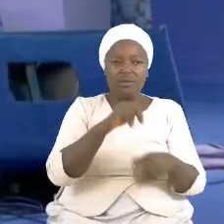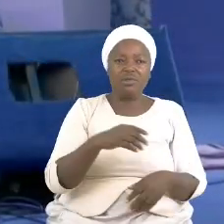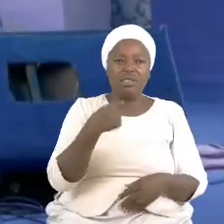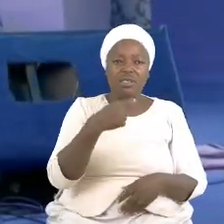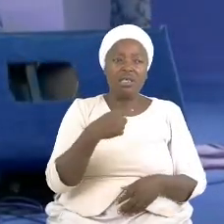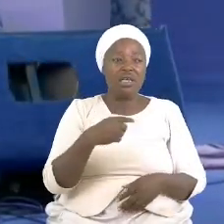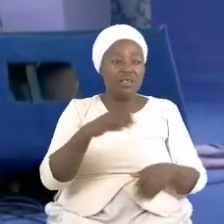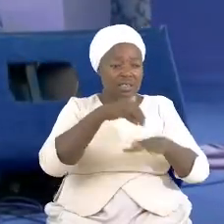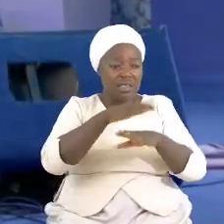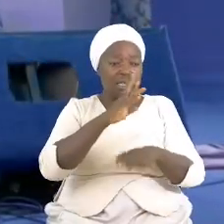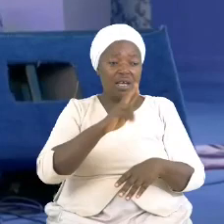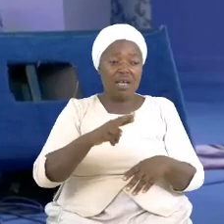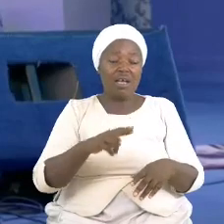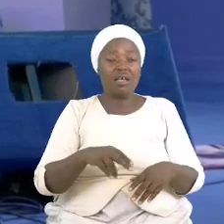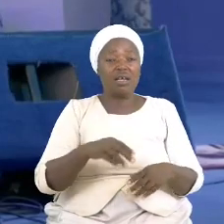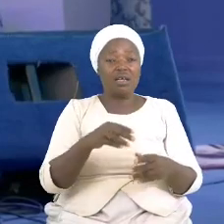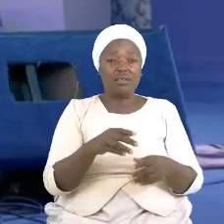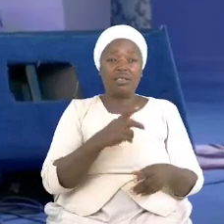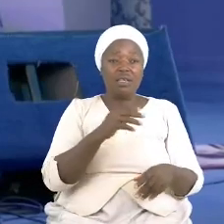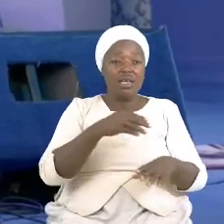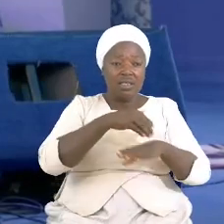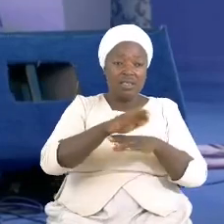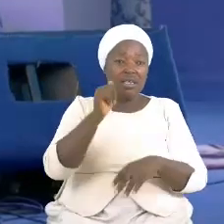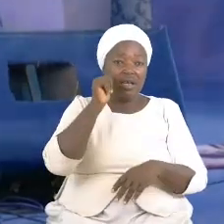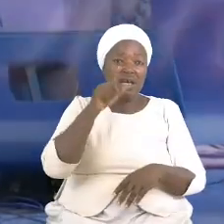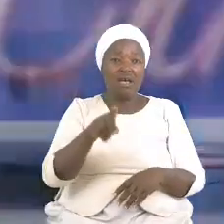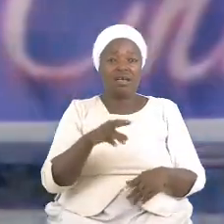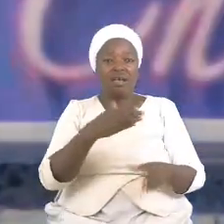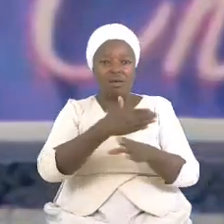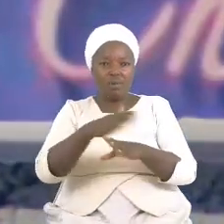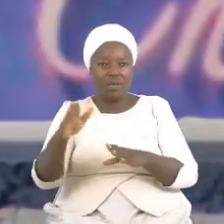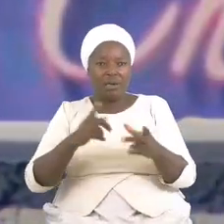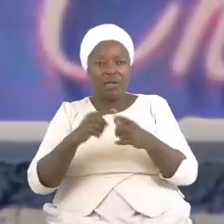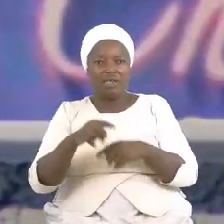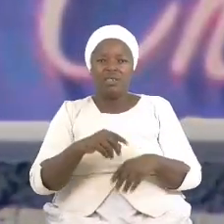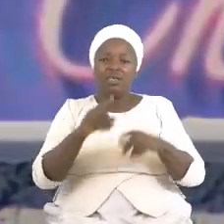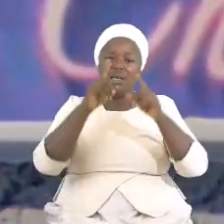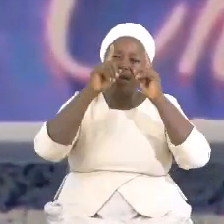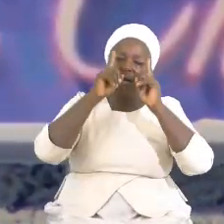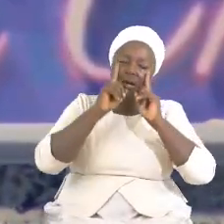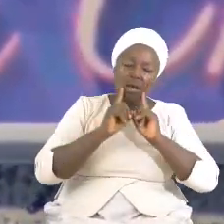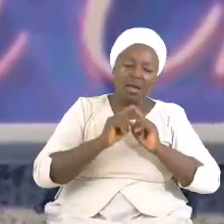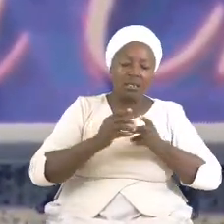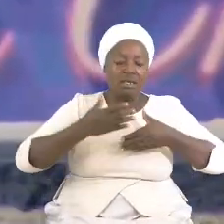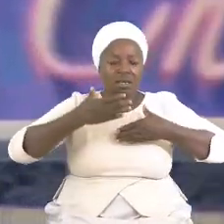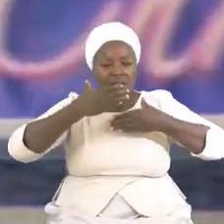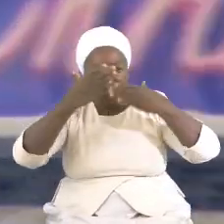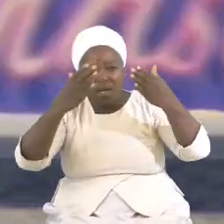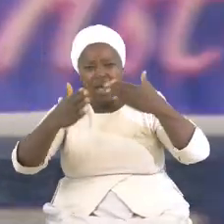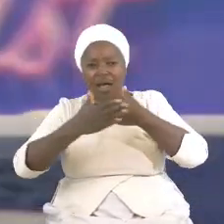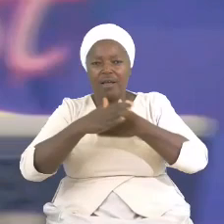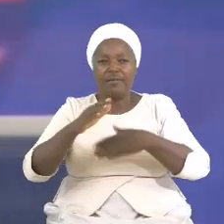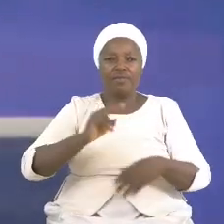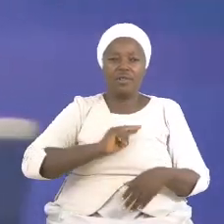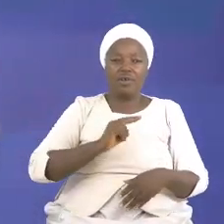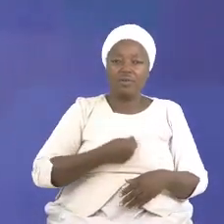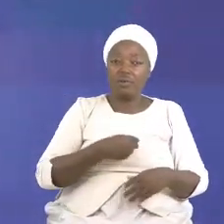away, for she crieth after us. Those disciples, they didn't have